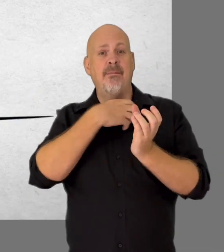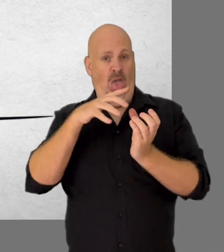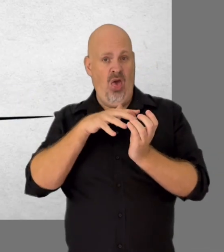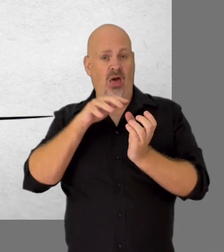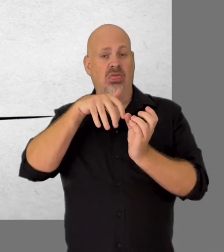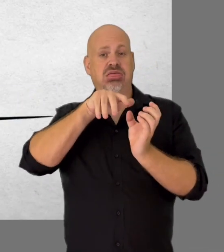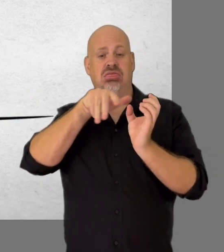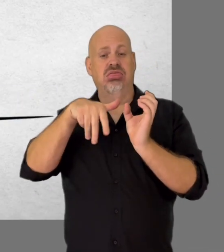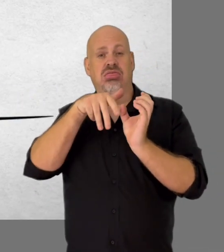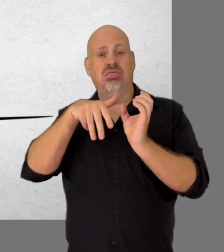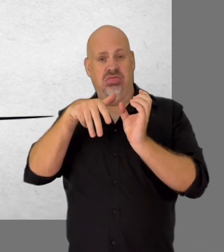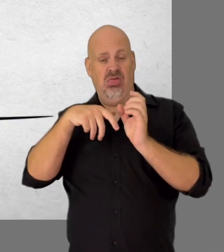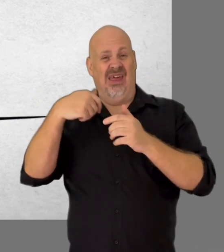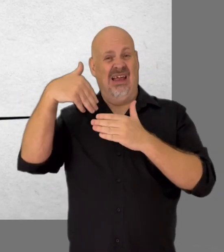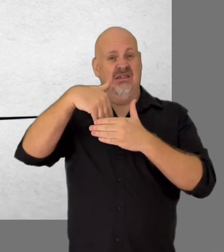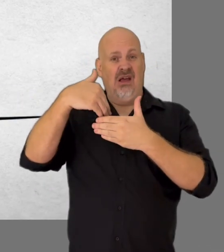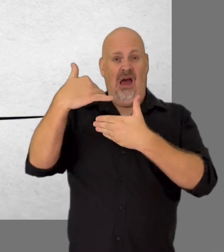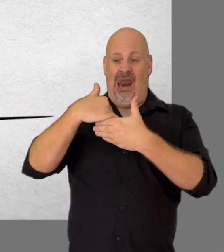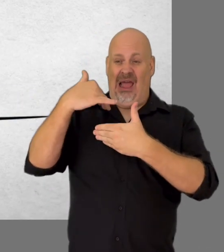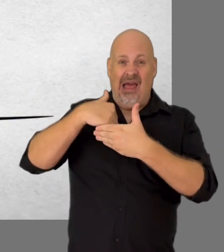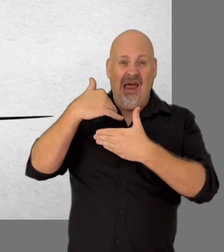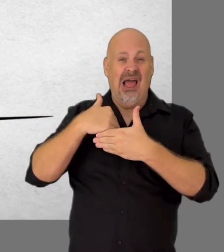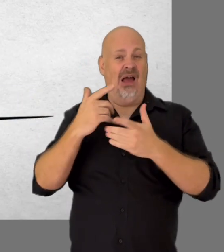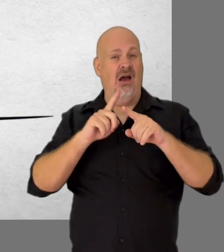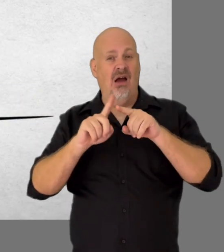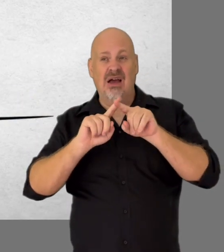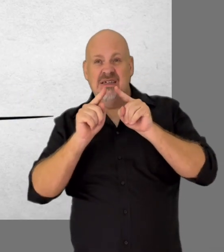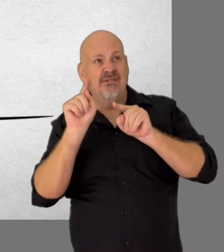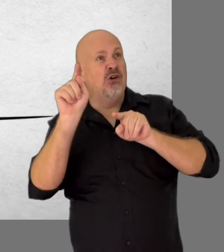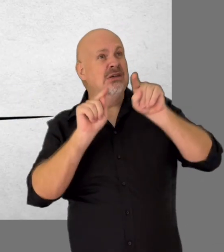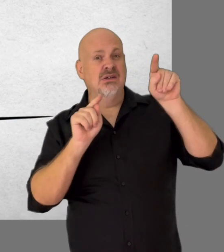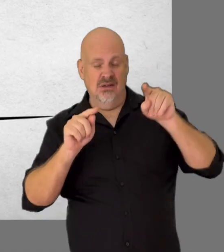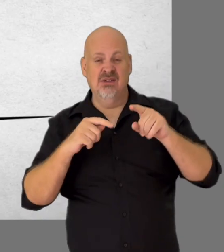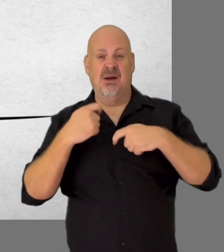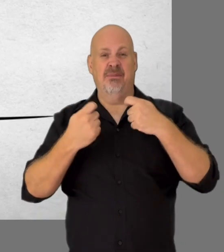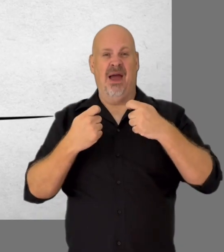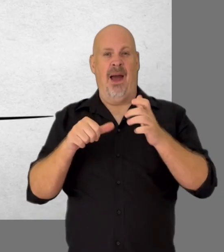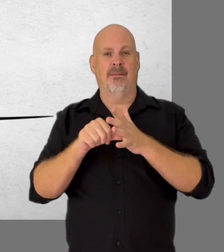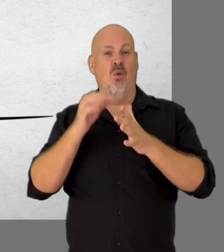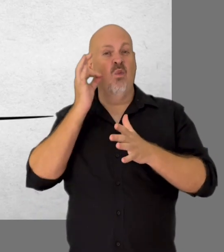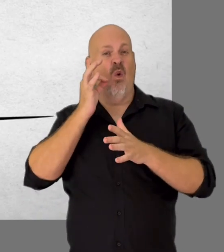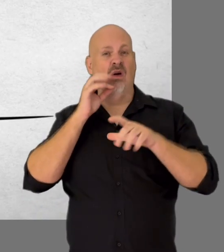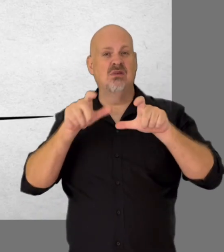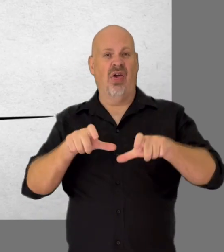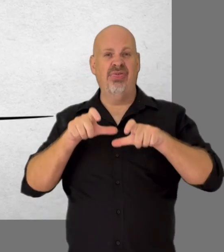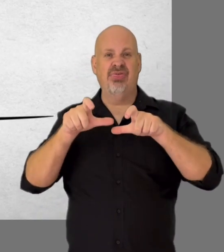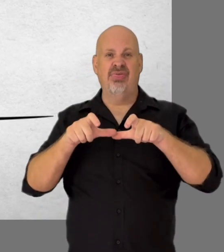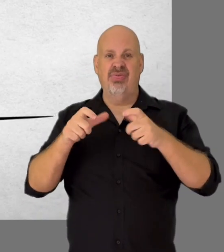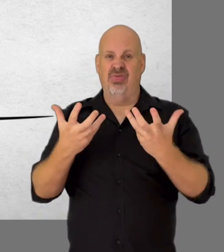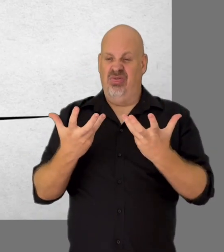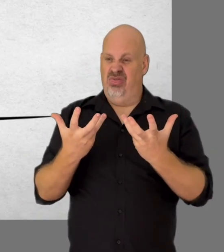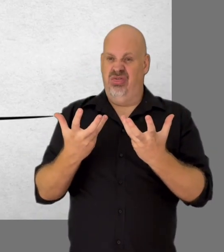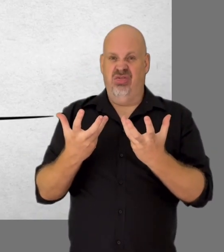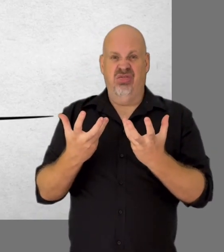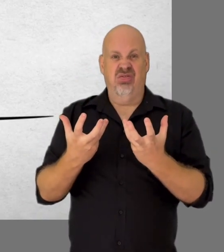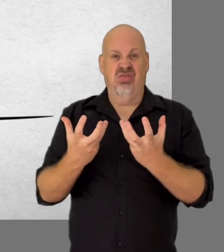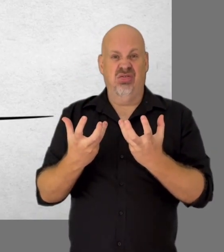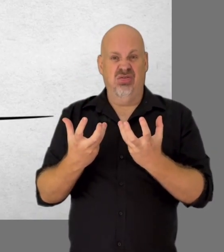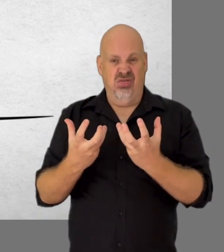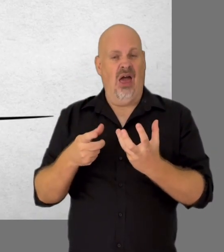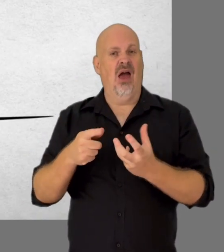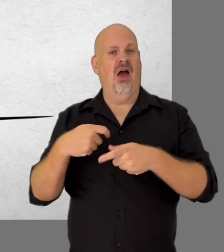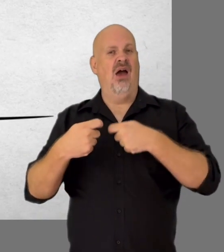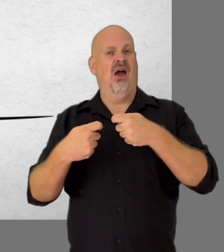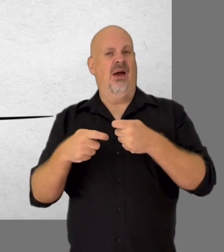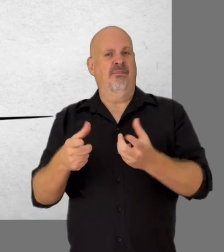your guttering becomes blocked, then rainwater can overflow, saturating your walls in specific areas, sometimes even leaking through